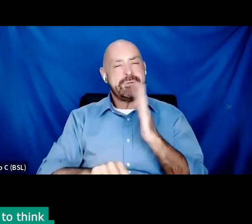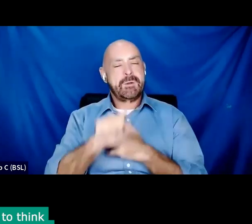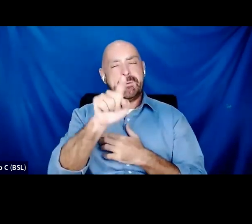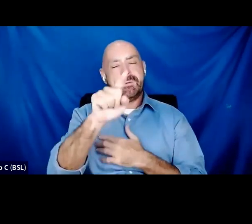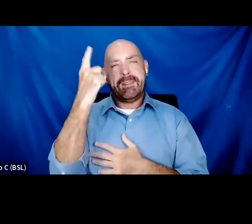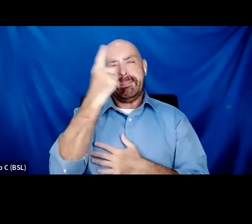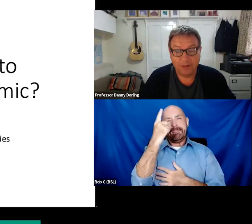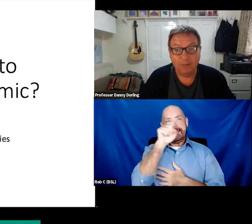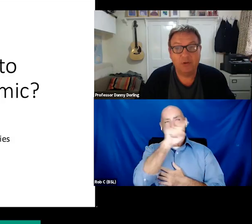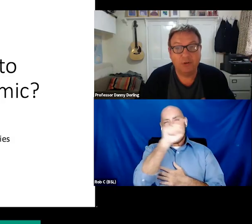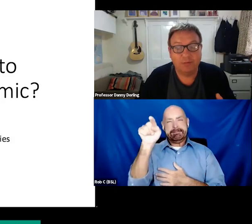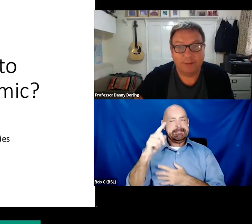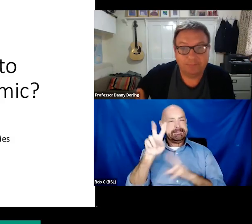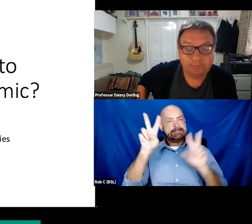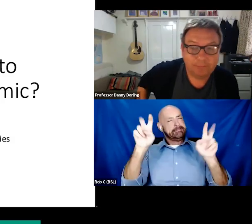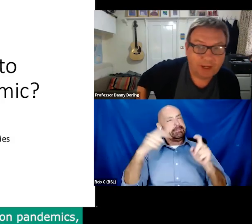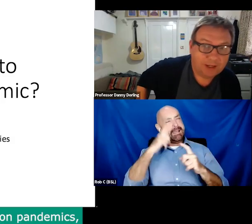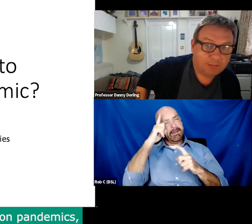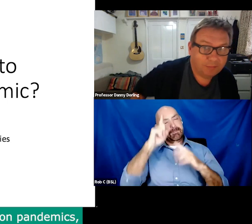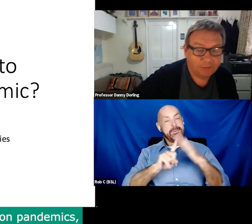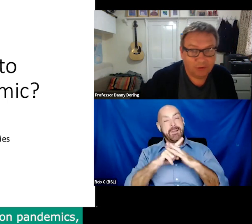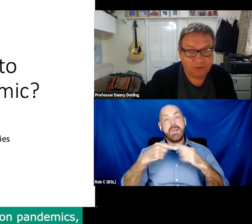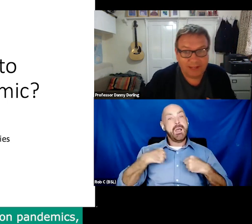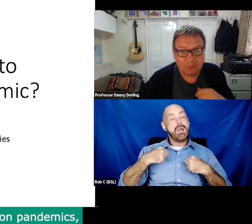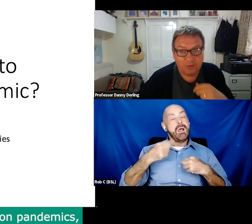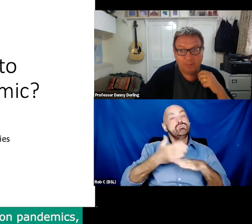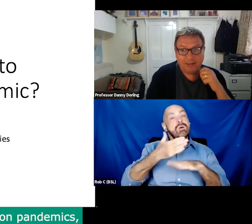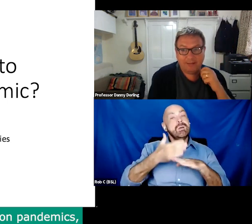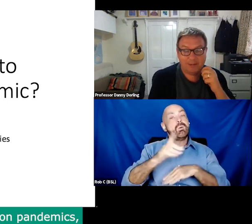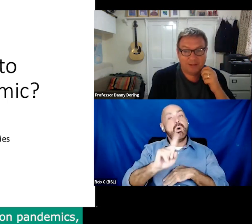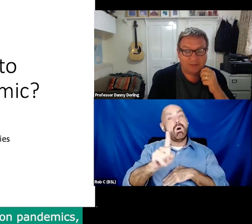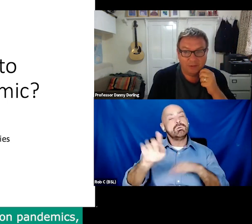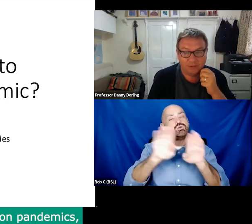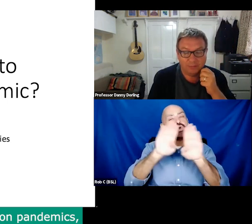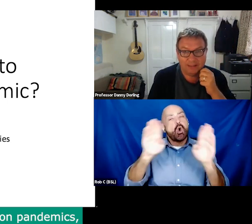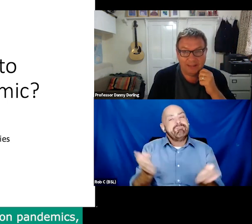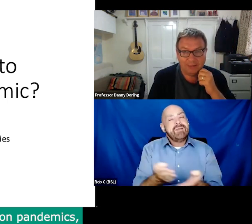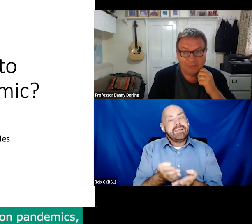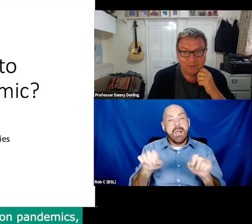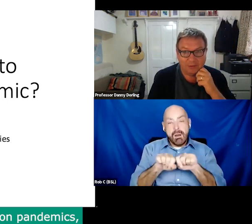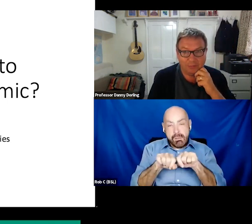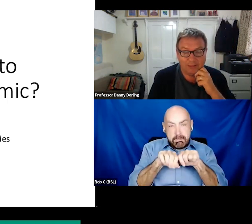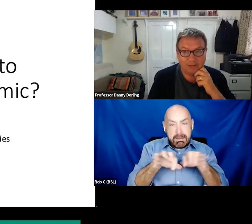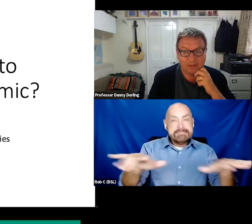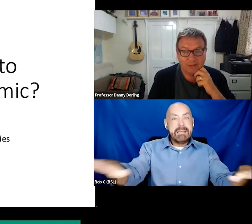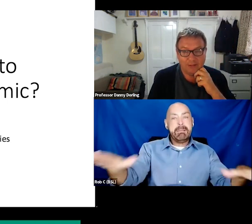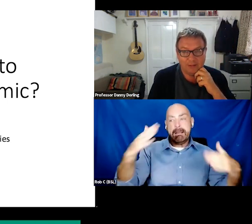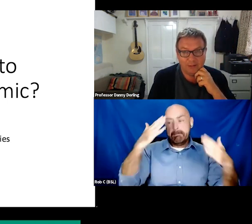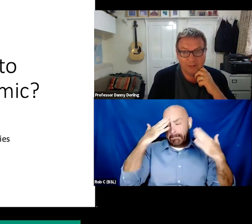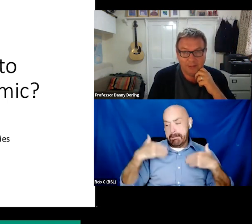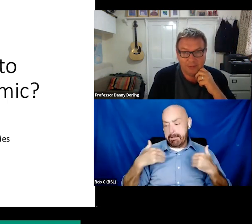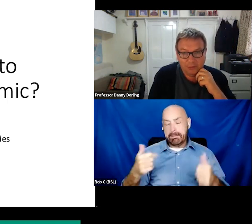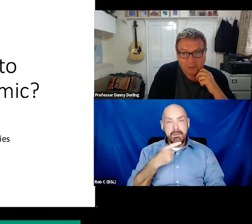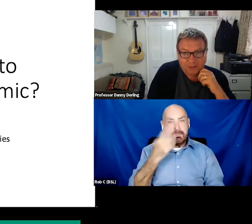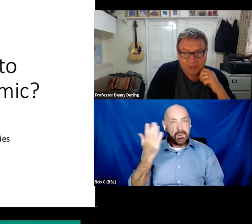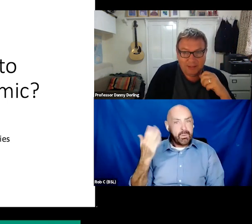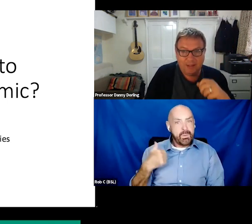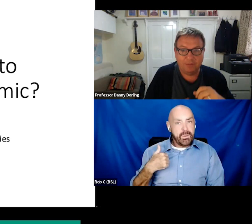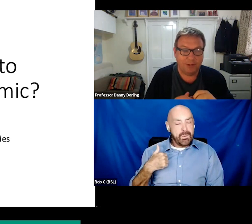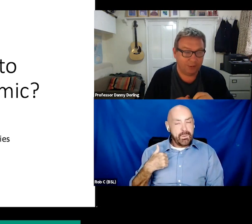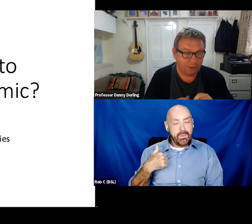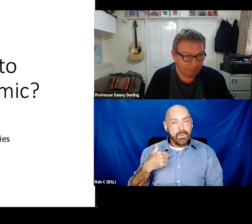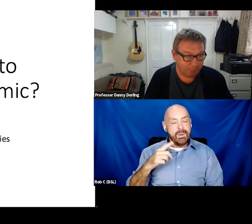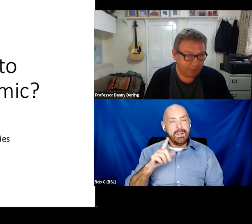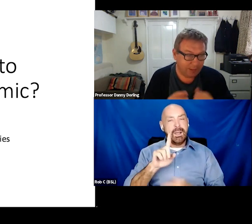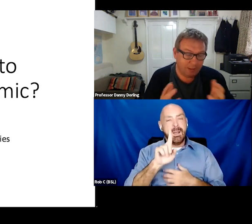talk about this. I'm a geographer. I'm not an expert on pandemics and not on mental health at all, but of course, like many